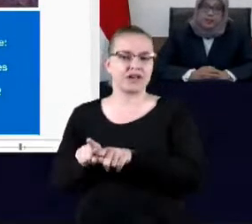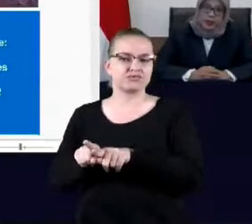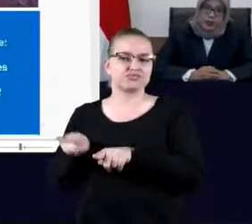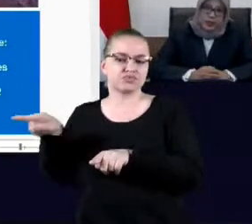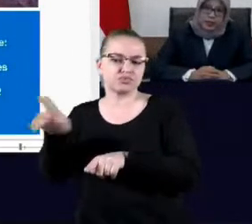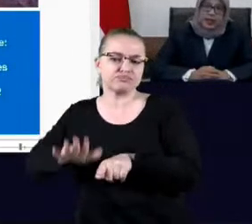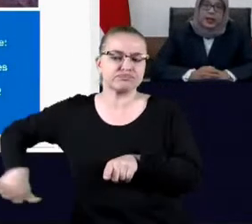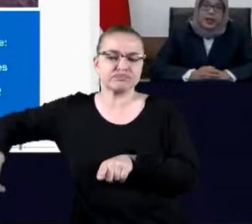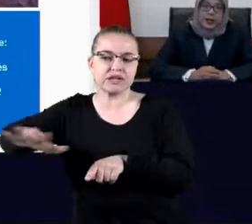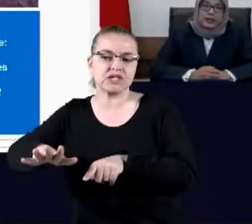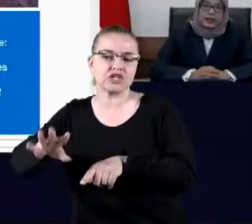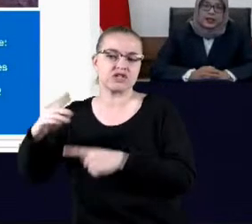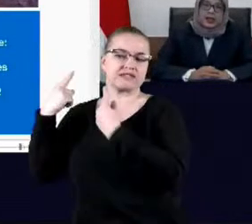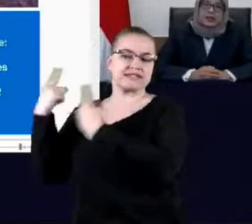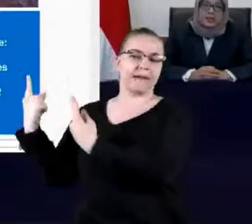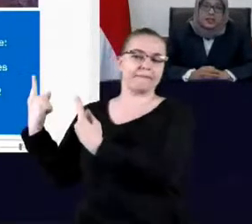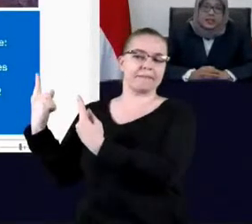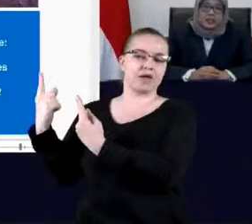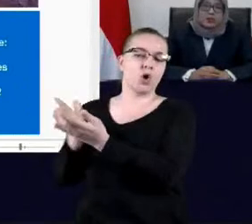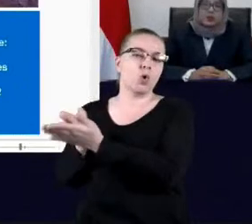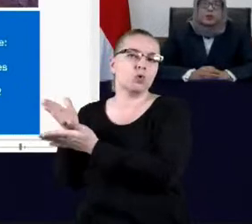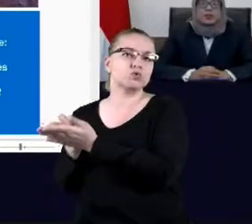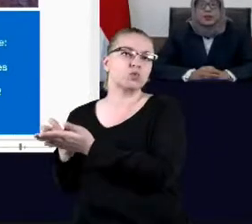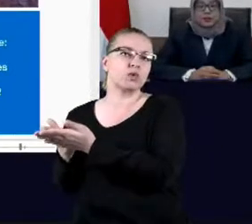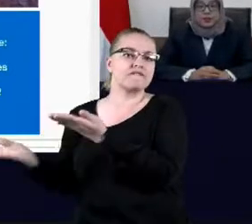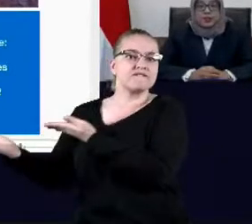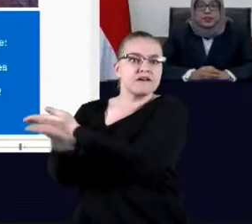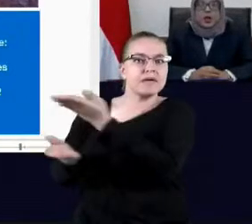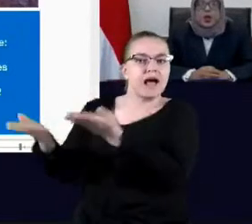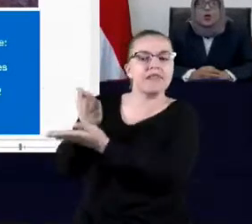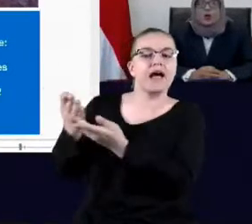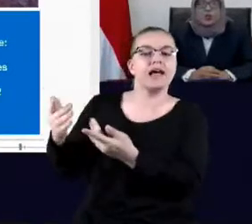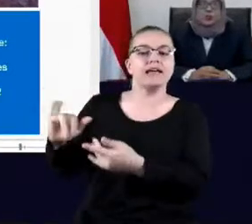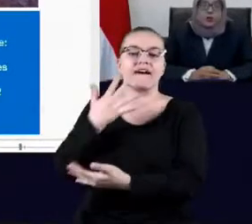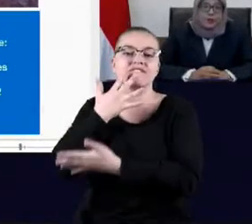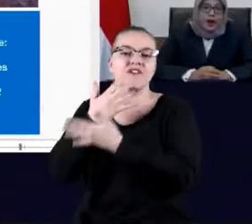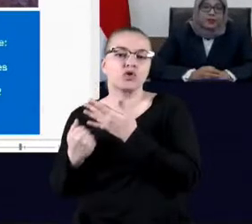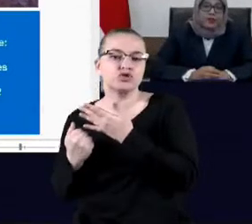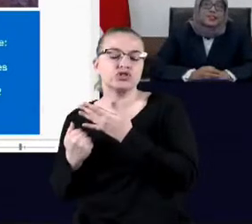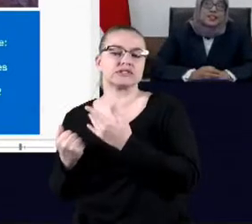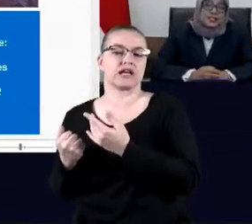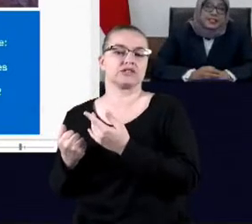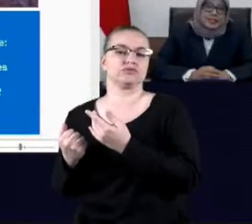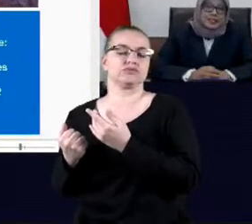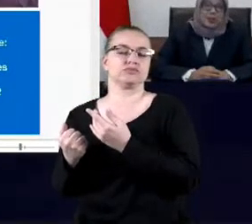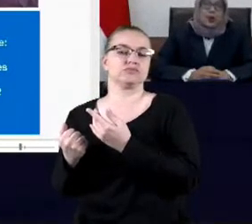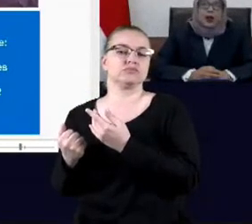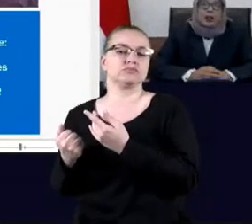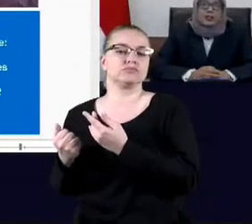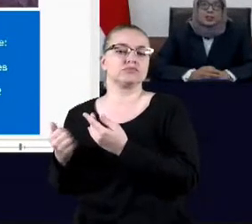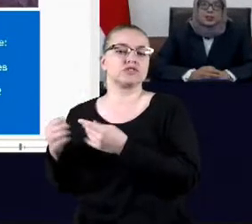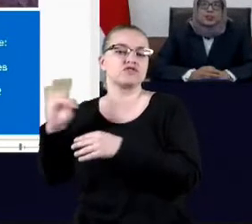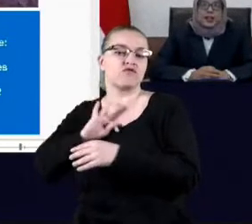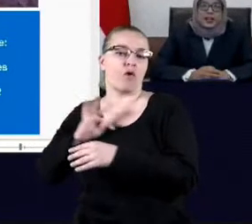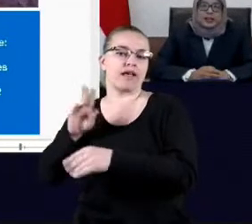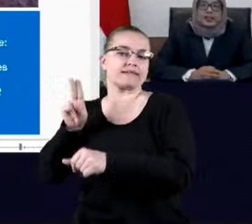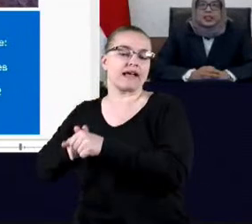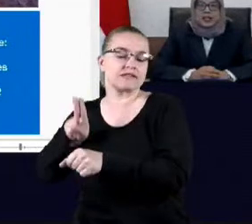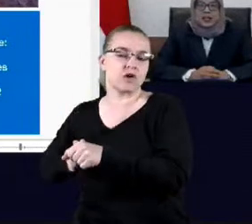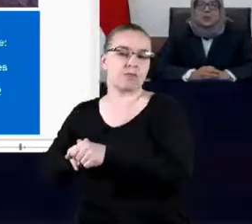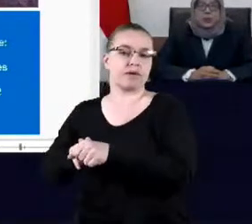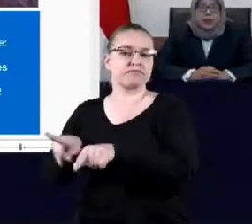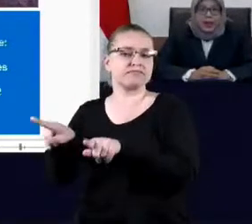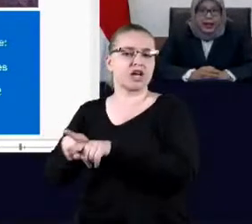amenities effectively, and resilience urban services, which provide facilities required to